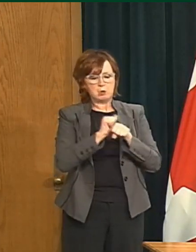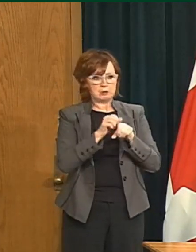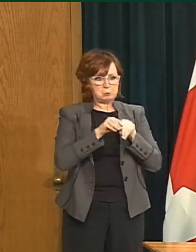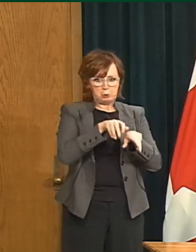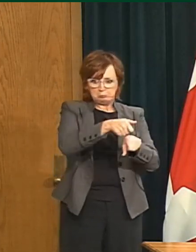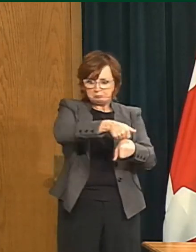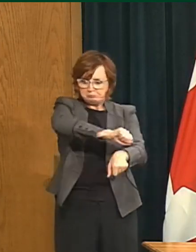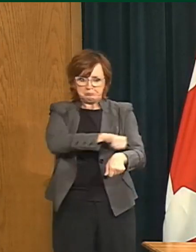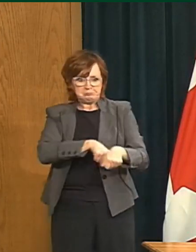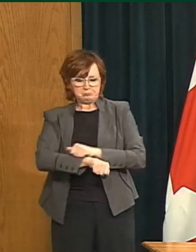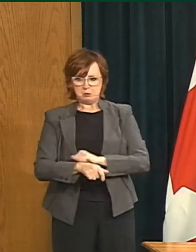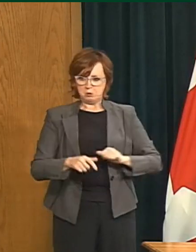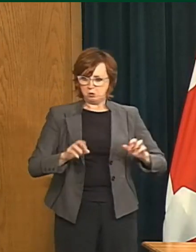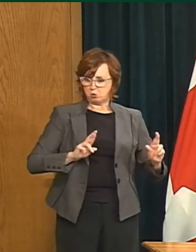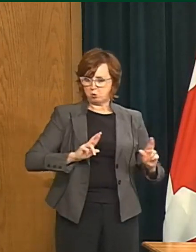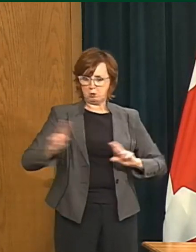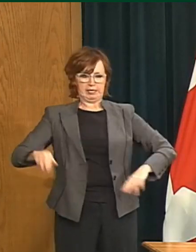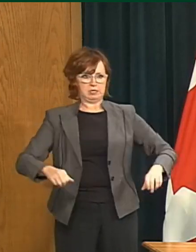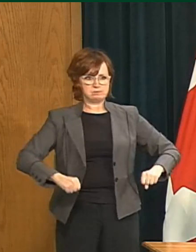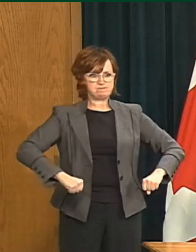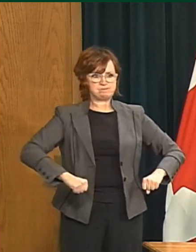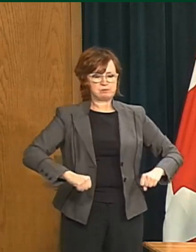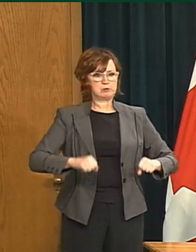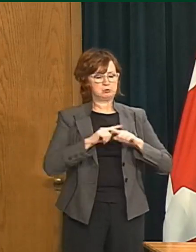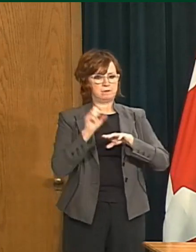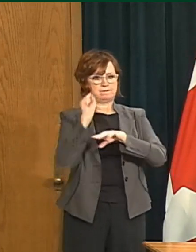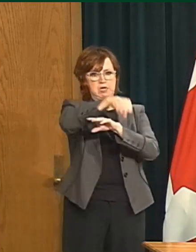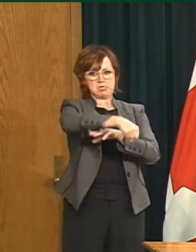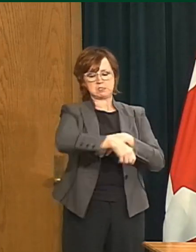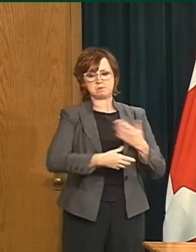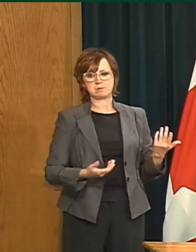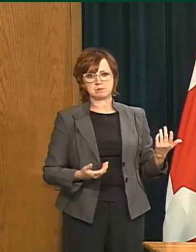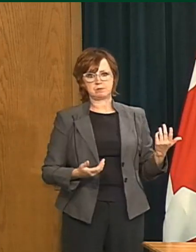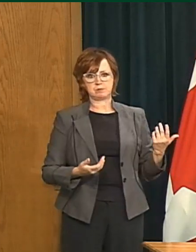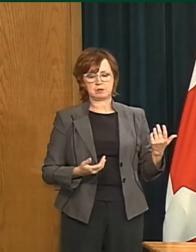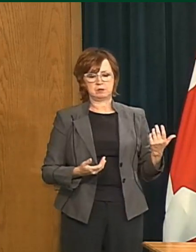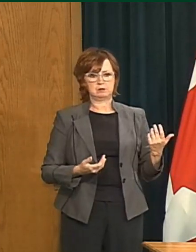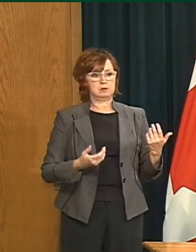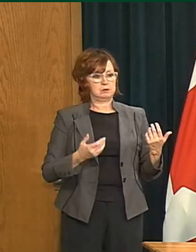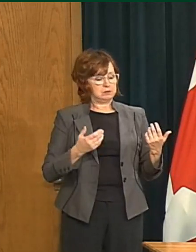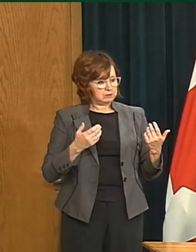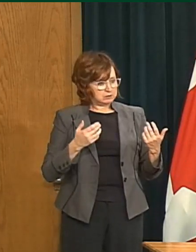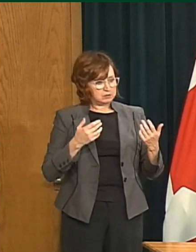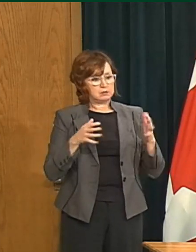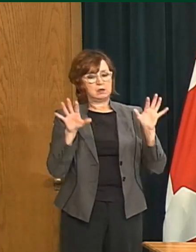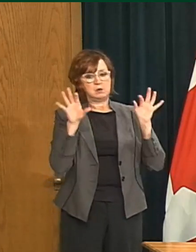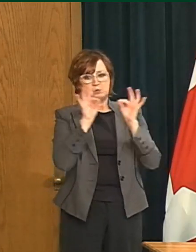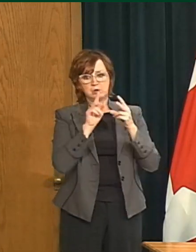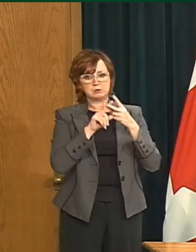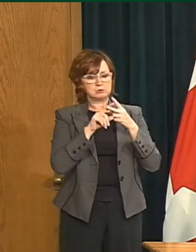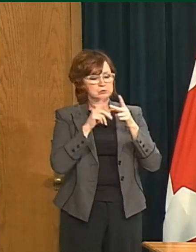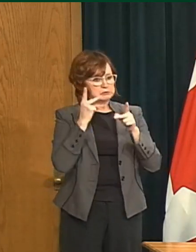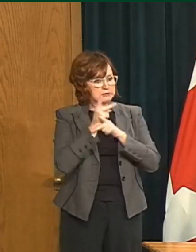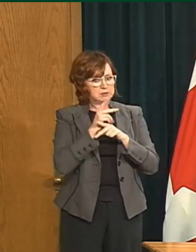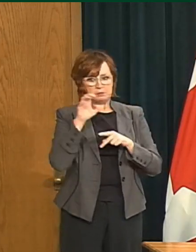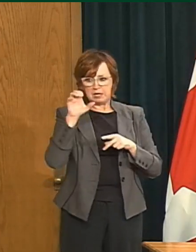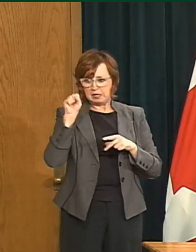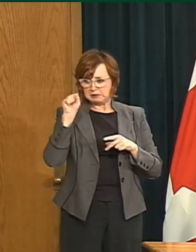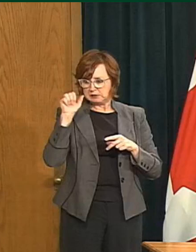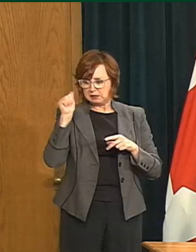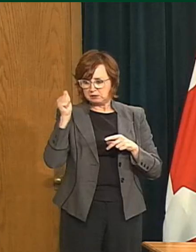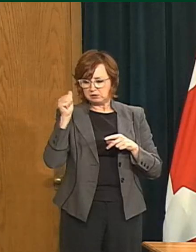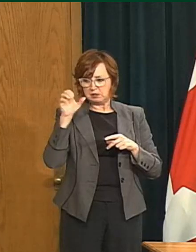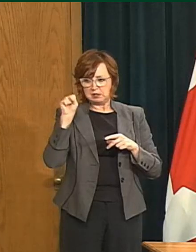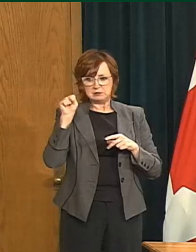for us to build our healthcare delivery over the next however long, so that we would be able to handle numbers like this